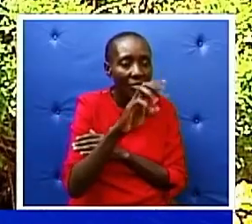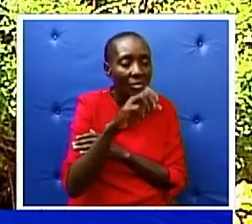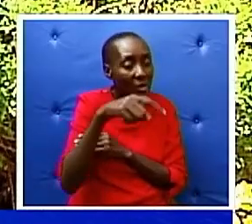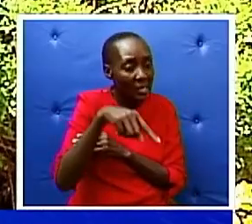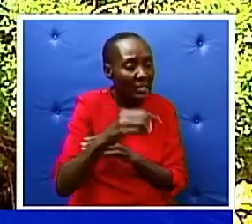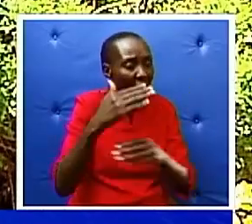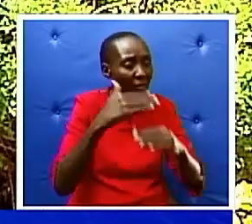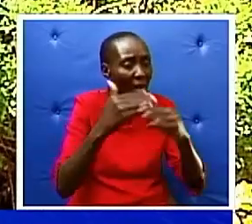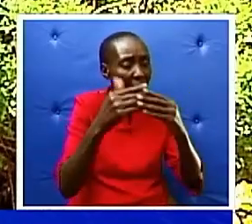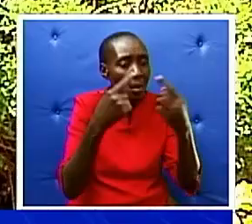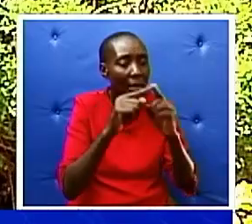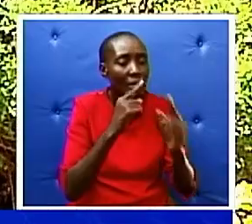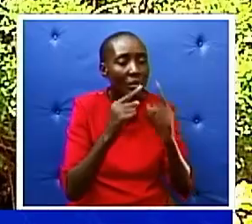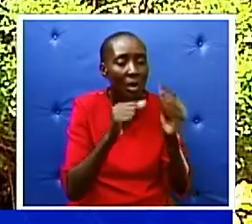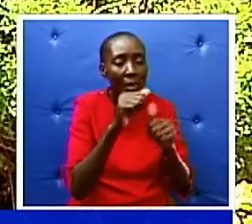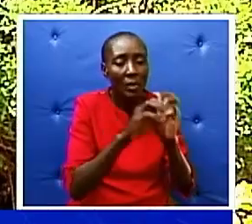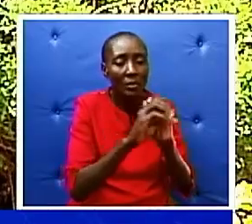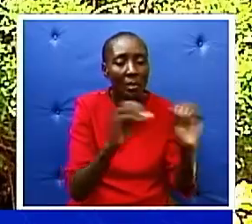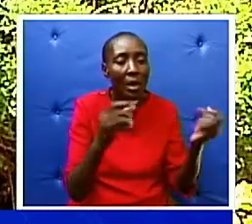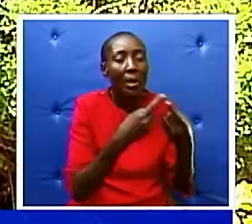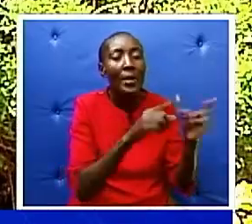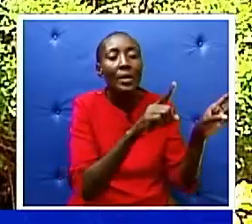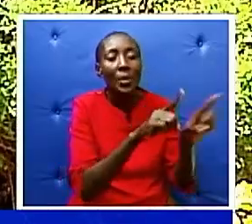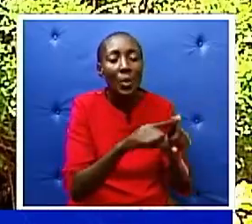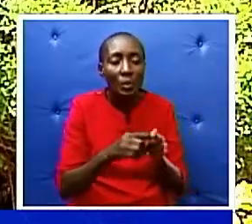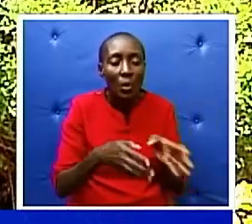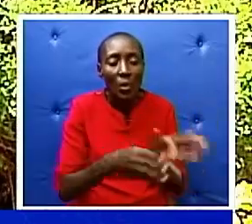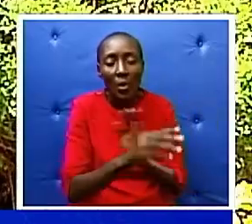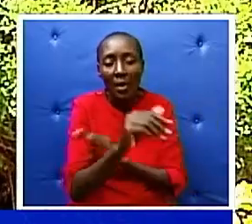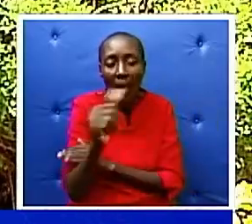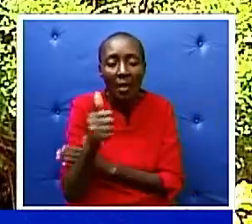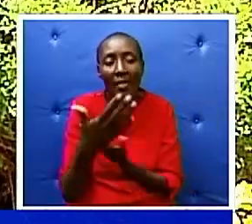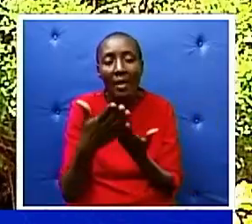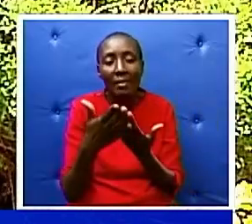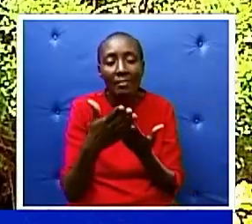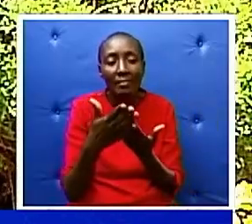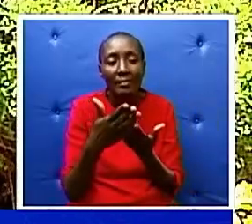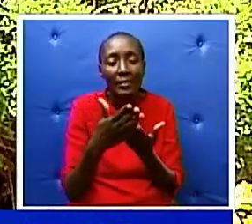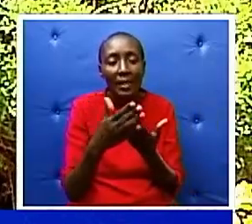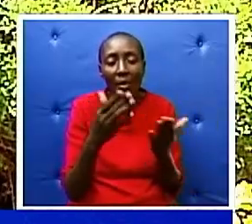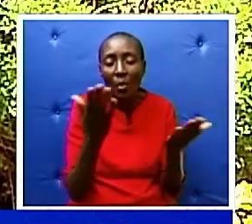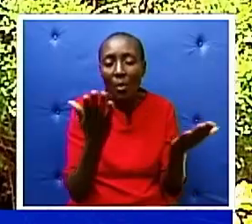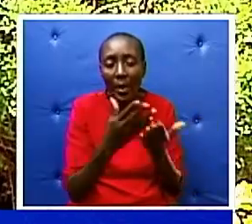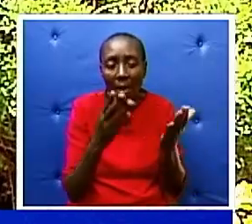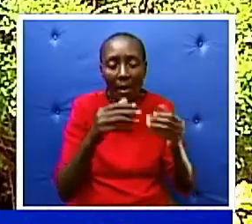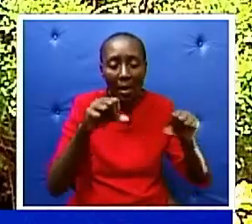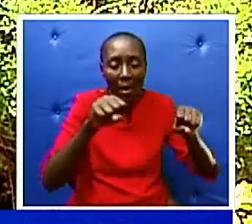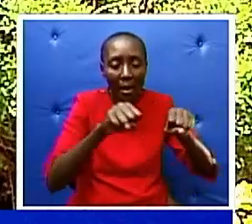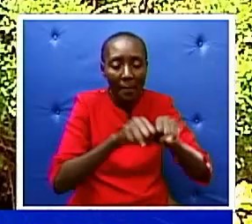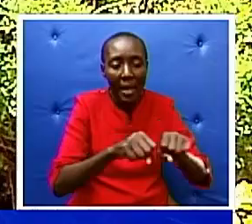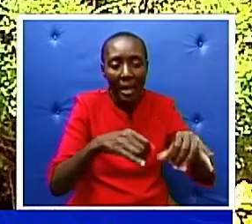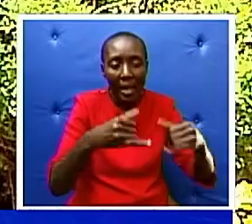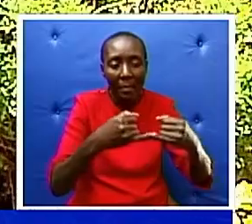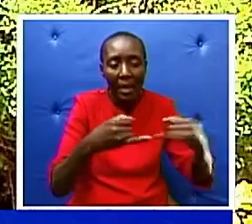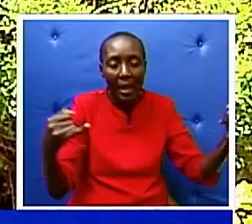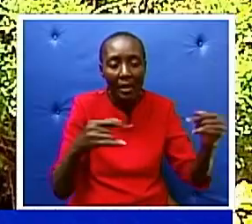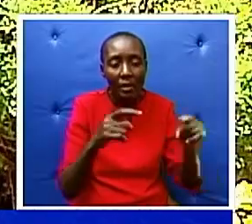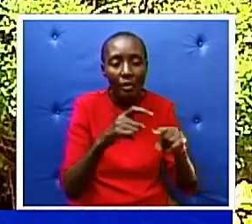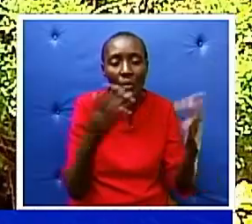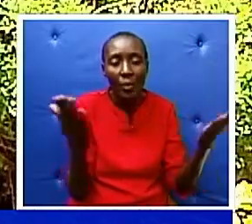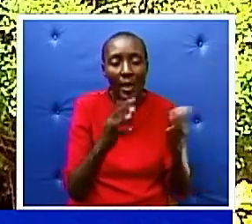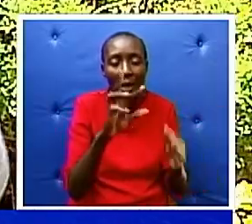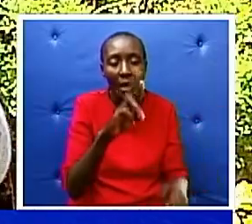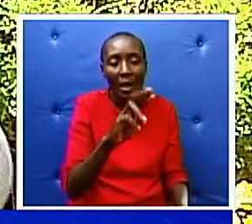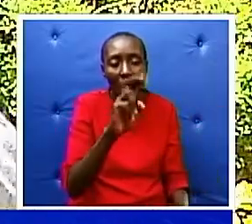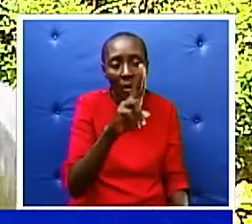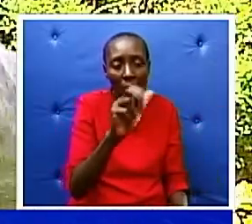from Ruaraka Allsops to pipeline was something totally different during Kibaki's time and what we have now.